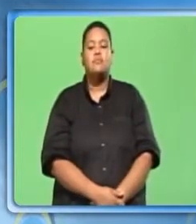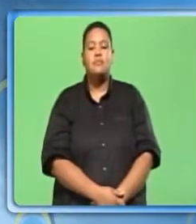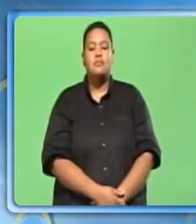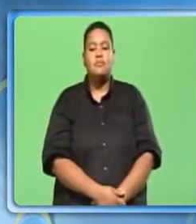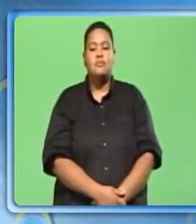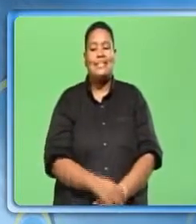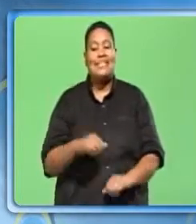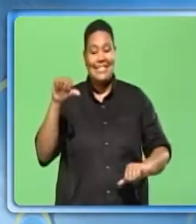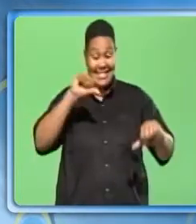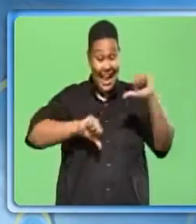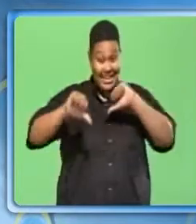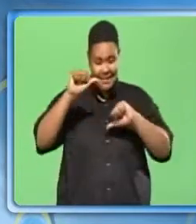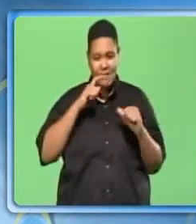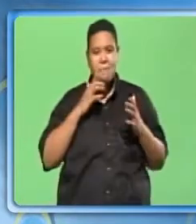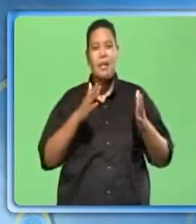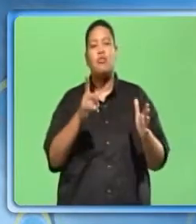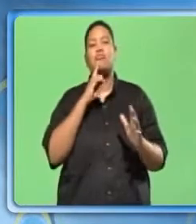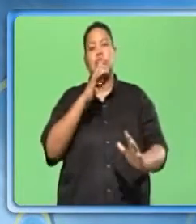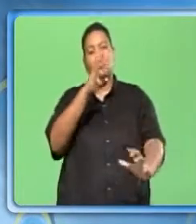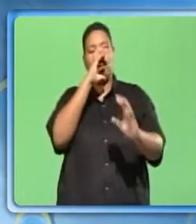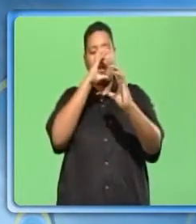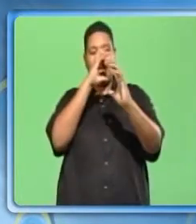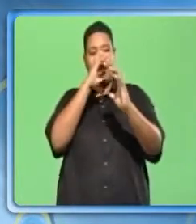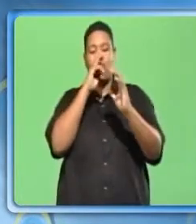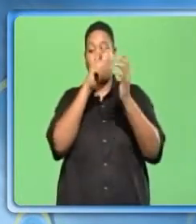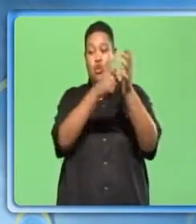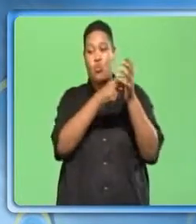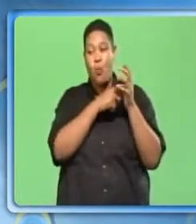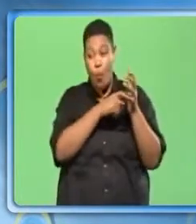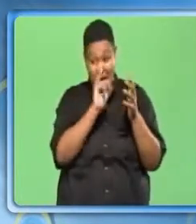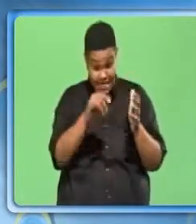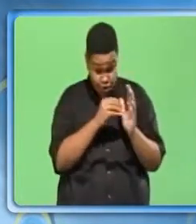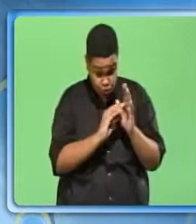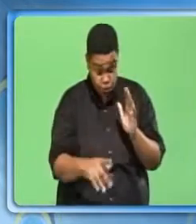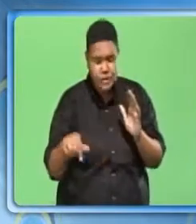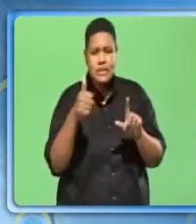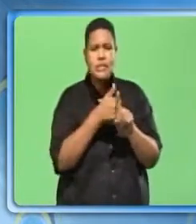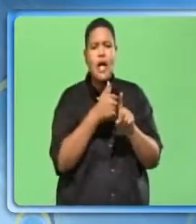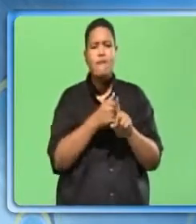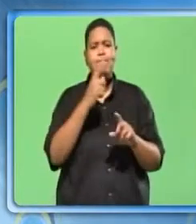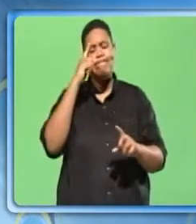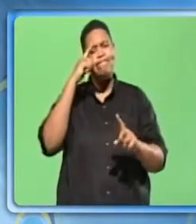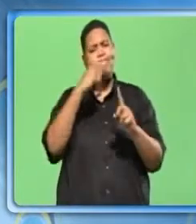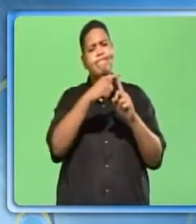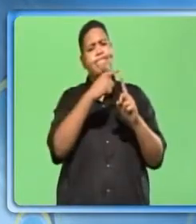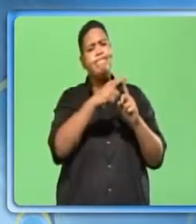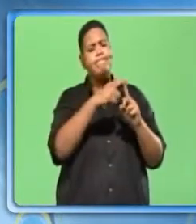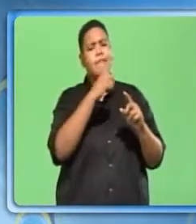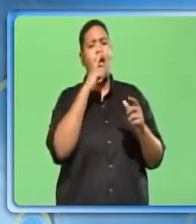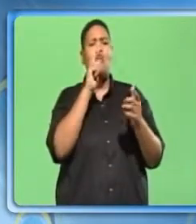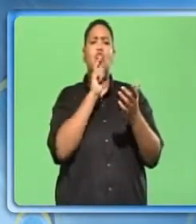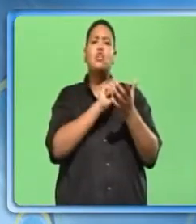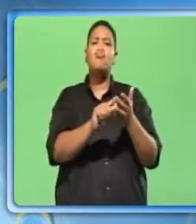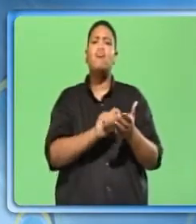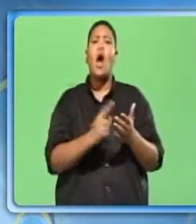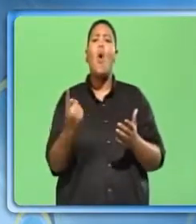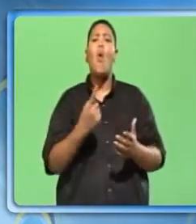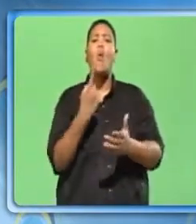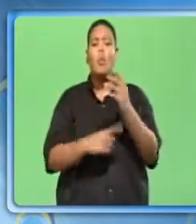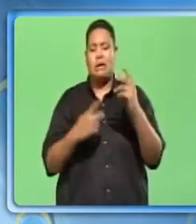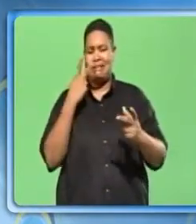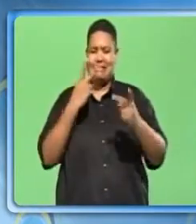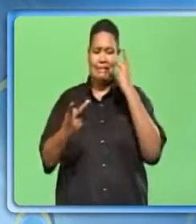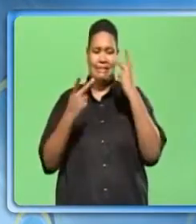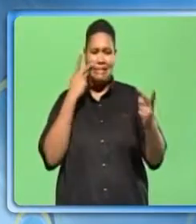The scientific method is very strict. It requires that the student is objective and records only what is